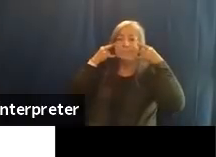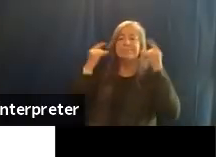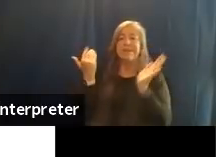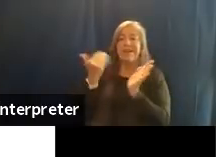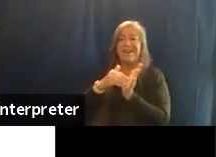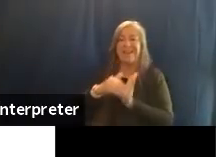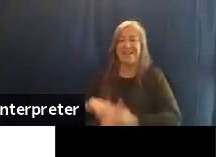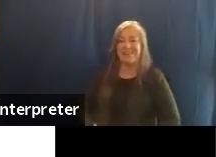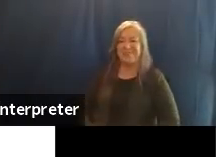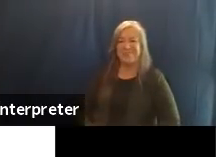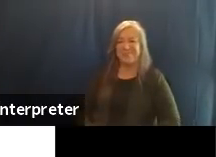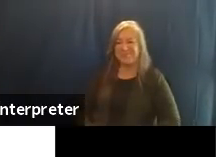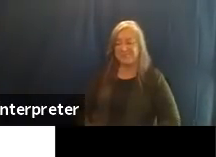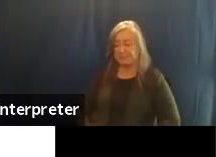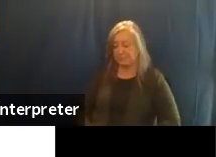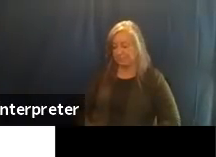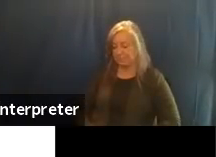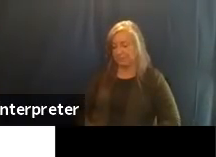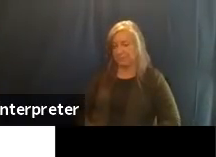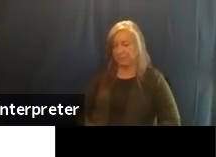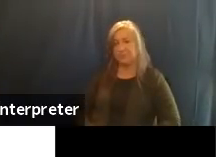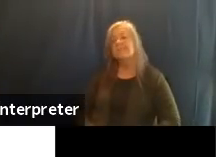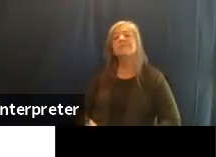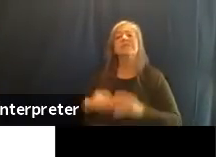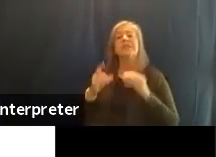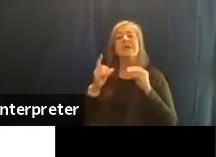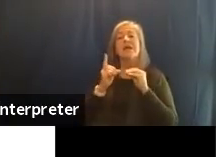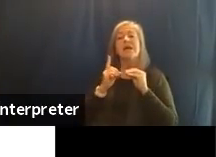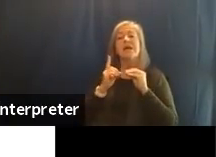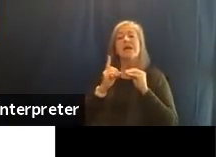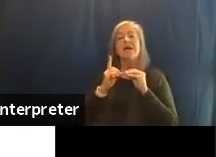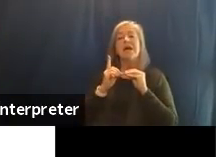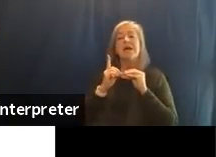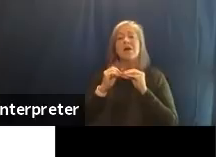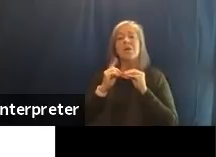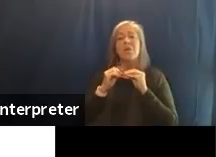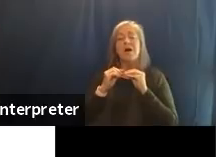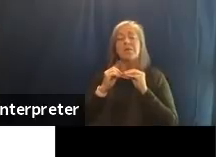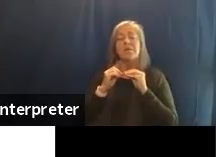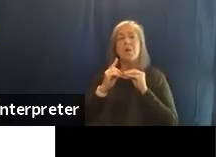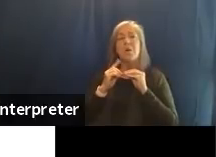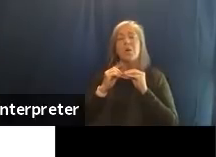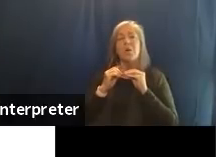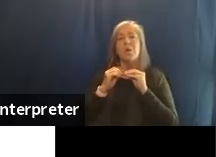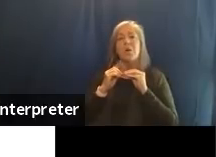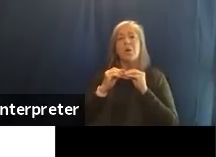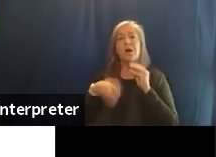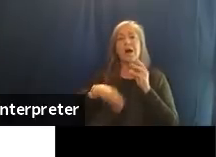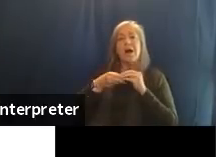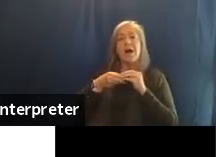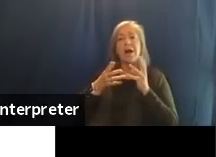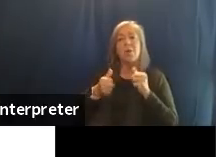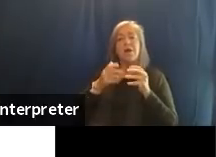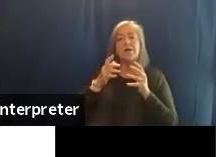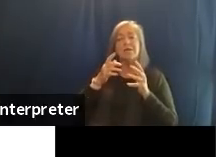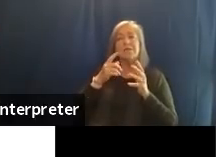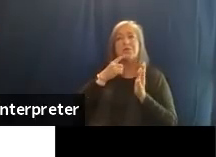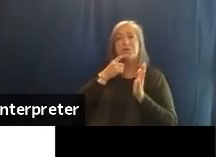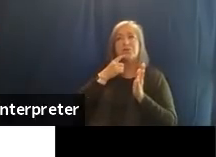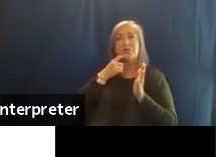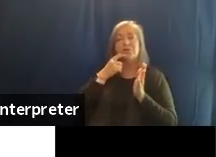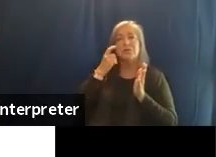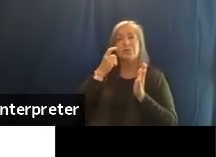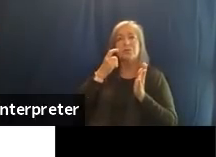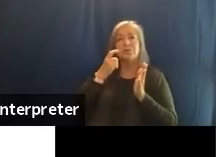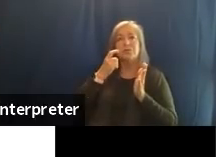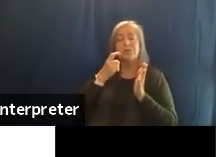wanted to mention about the face coverings is that employees cannot just say that they're not going to wear a mask